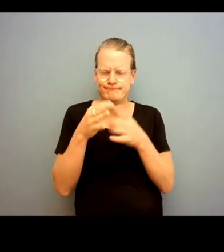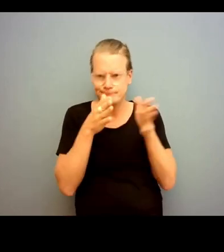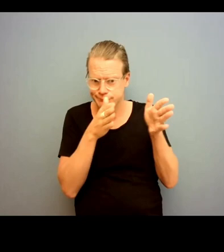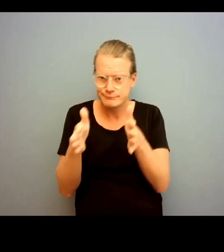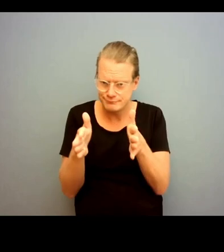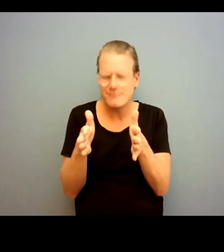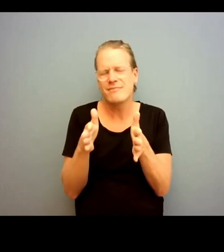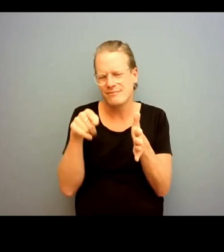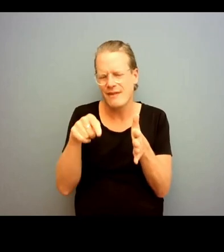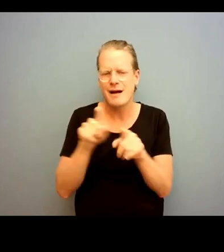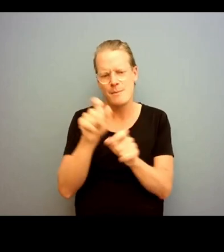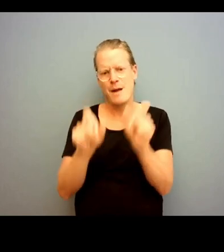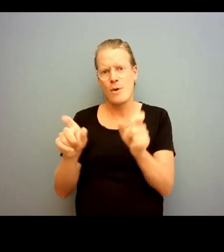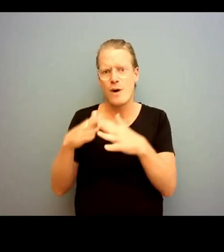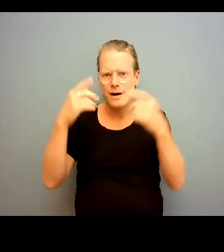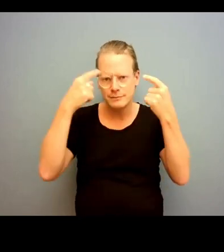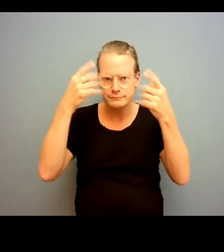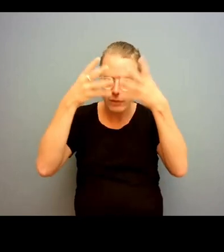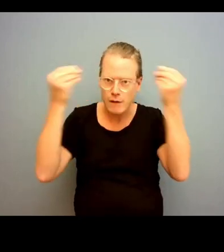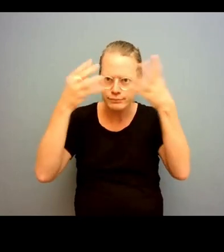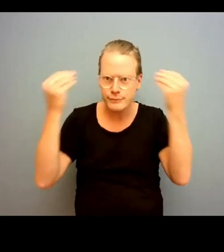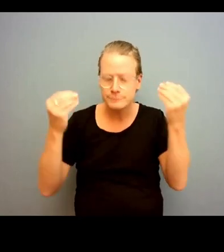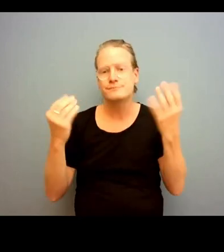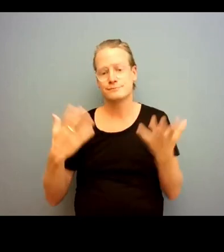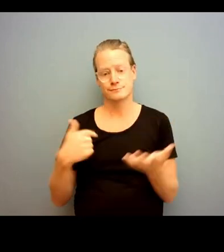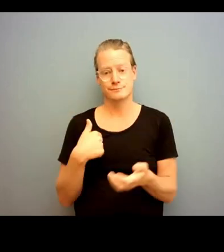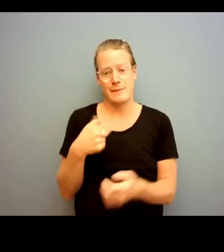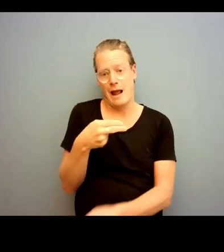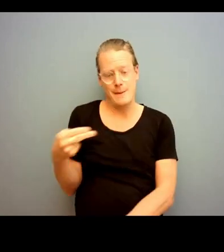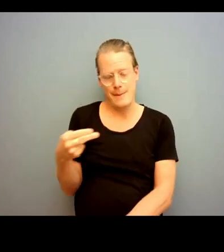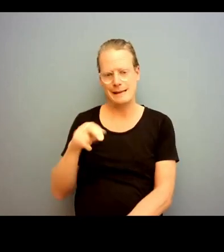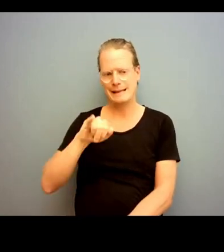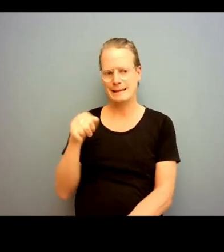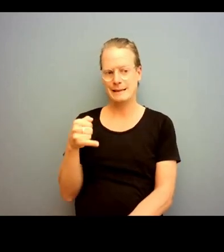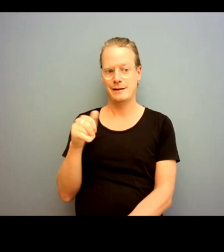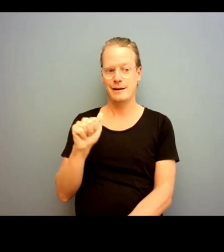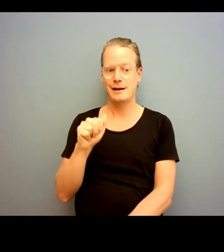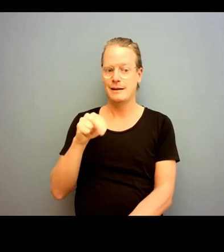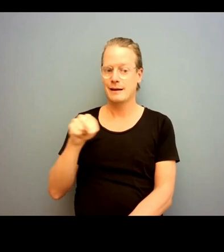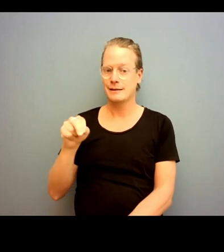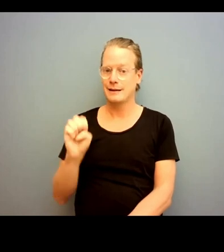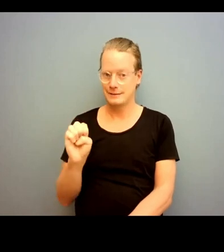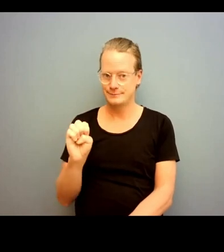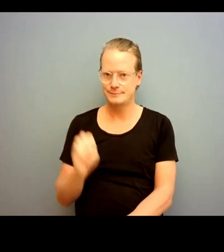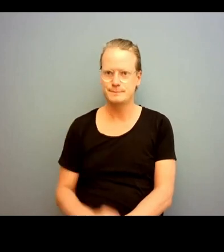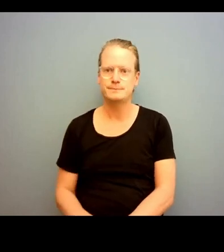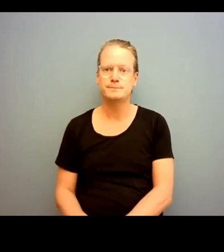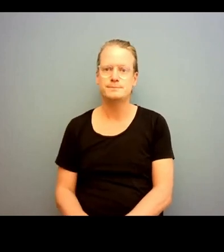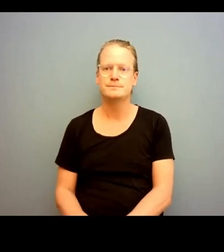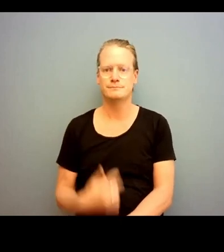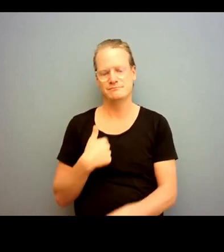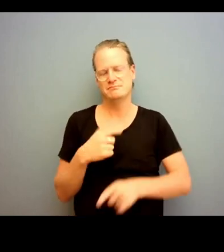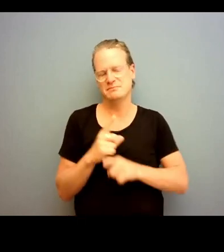Janne Hirvasvuopio, and I am a member of the Social Affairs and Health Committee in the Sami Parliament in